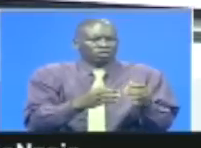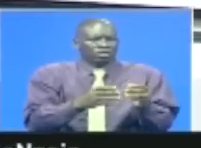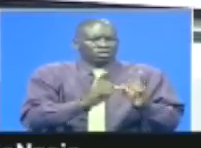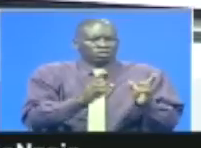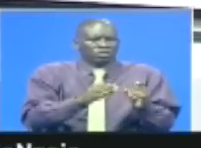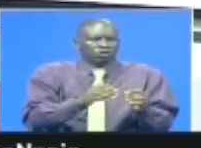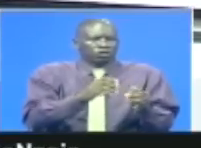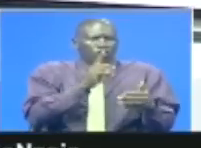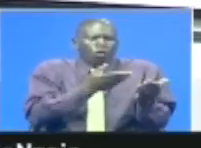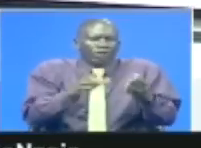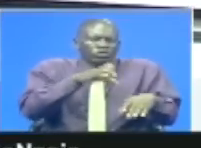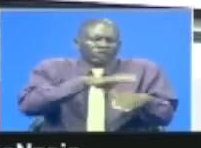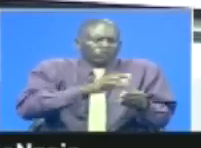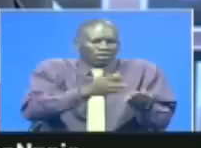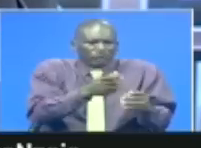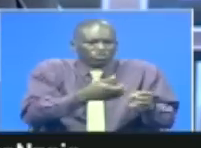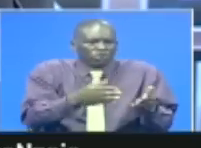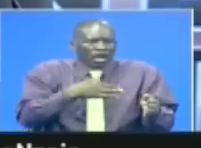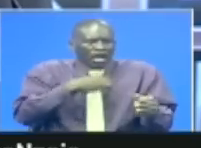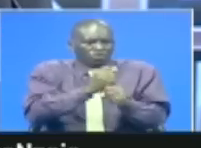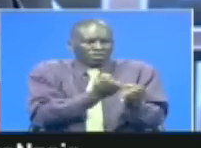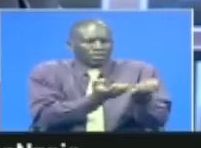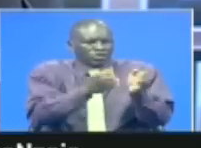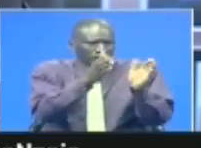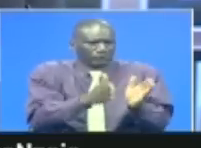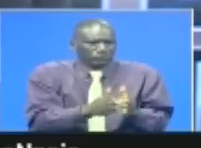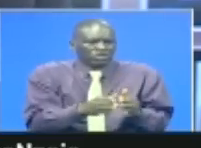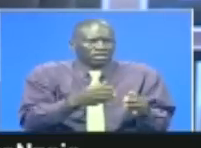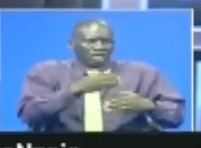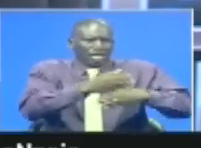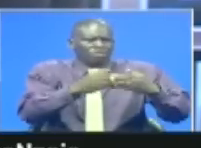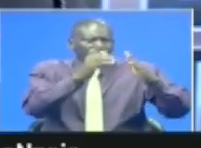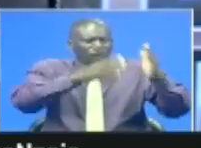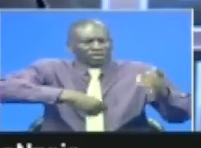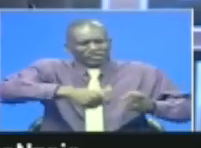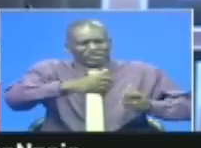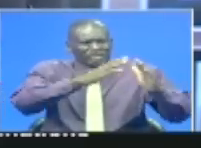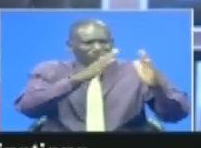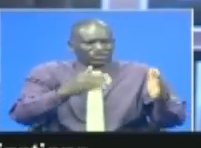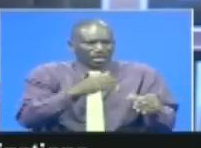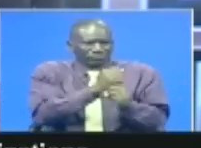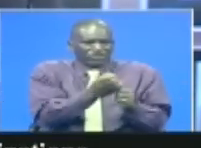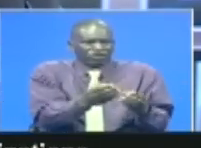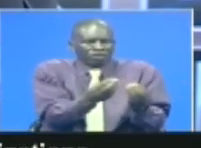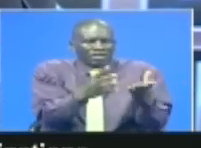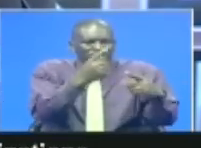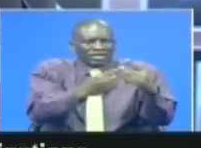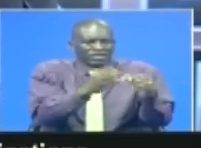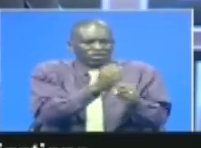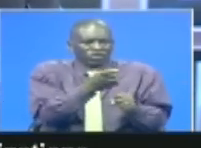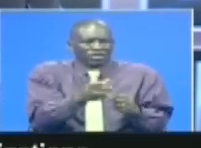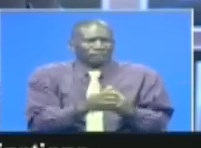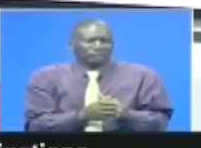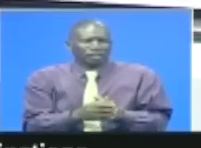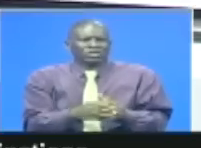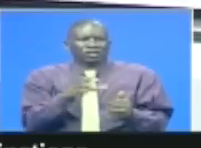so what is the source of your money? I work. I'm a businessman. I build houses and sell. I've done that for many years.